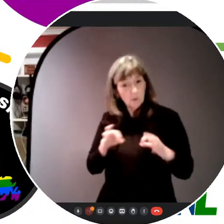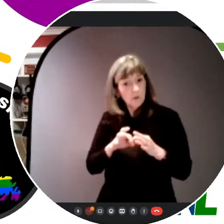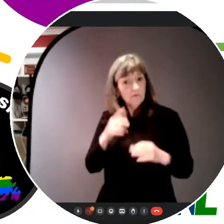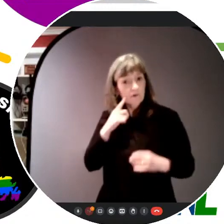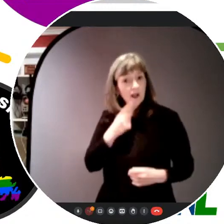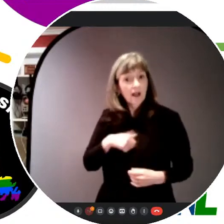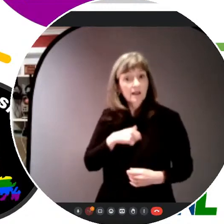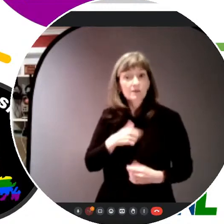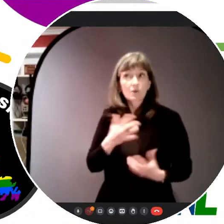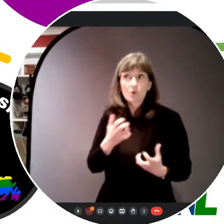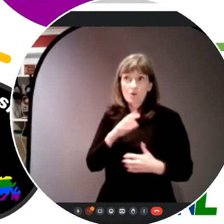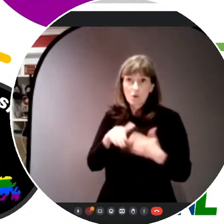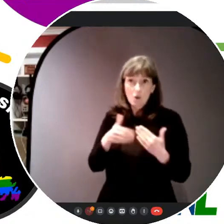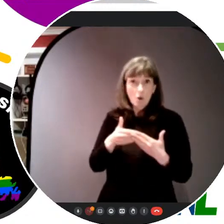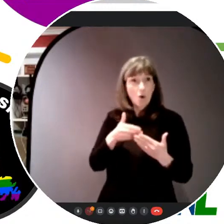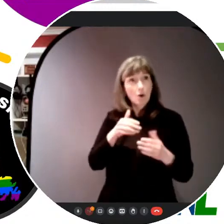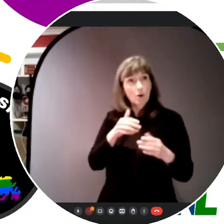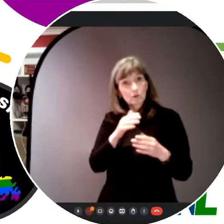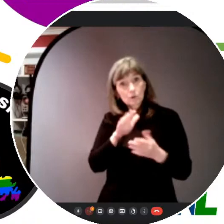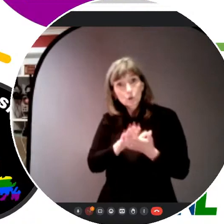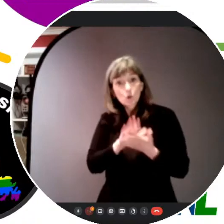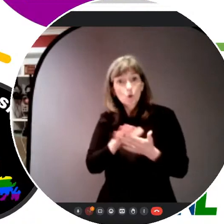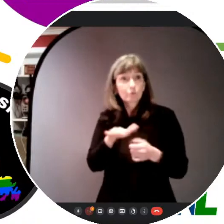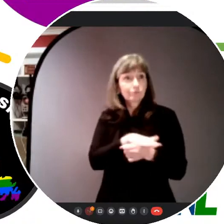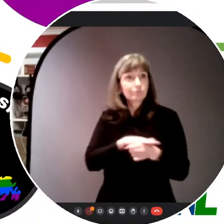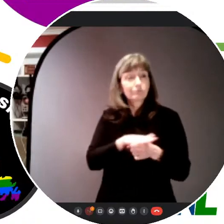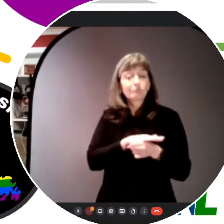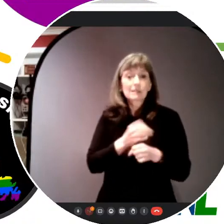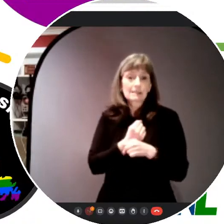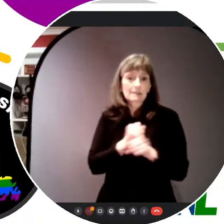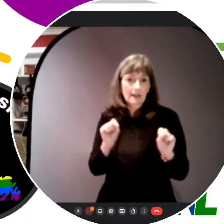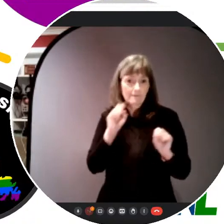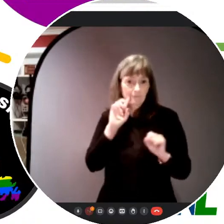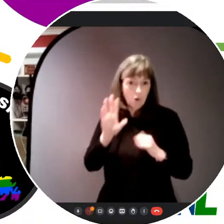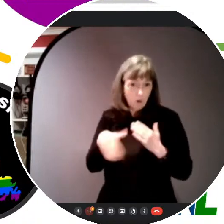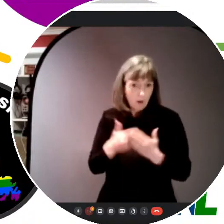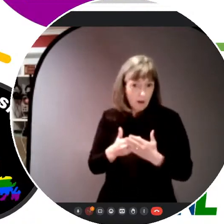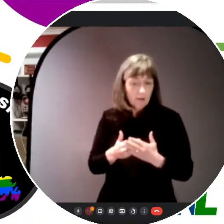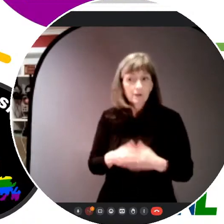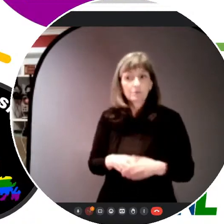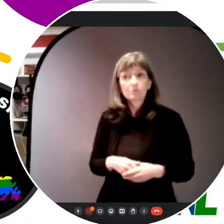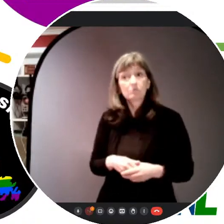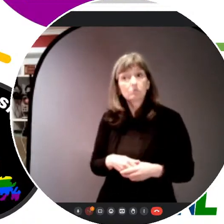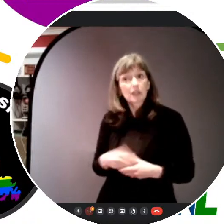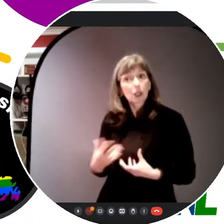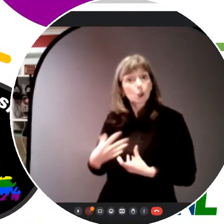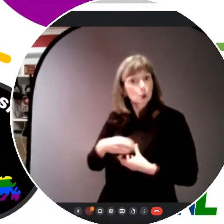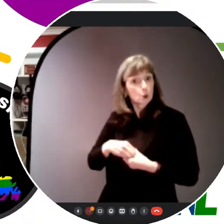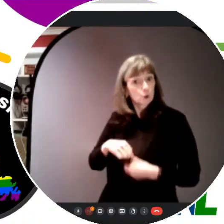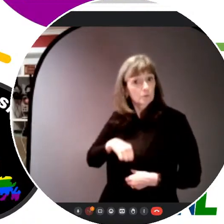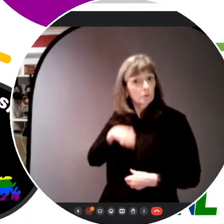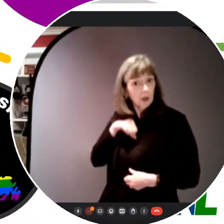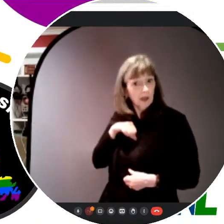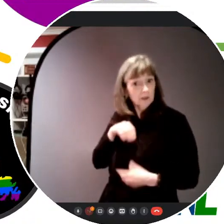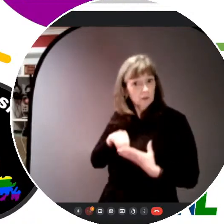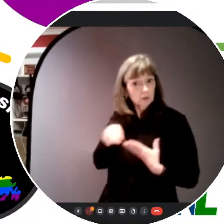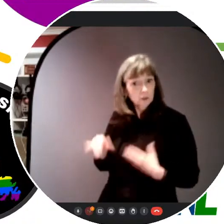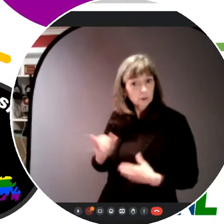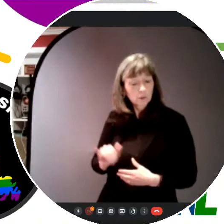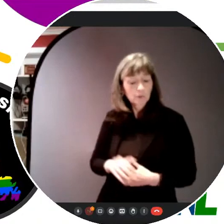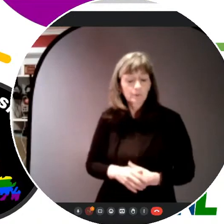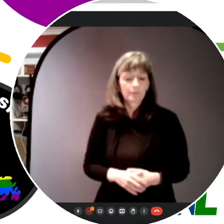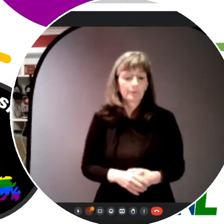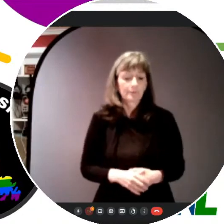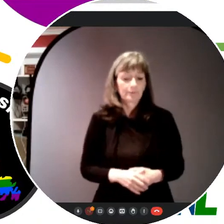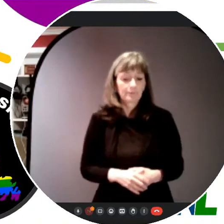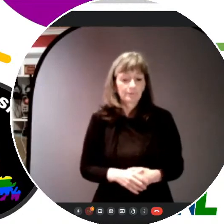to be safe for everyone, including those that celebrate Pride. And I'd be remiss if I didn't note that